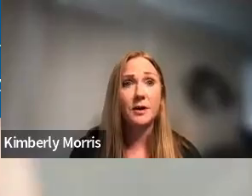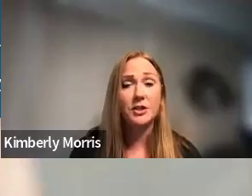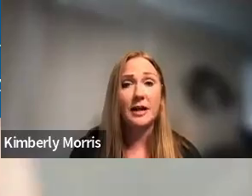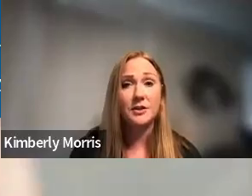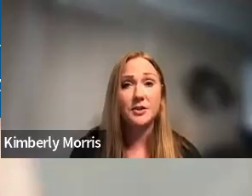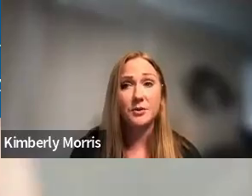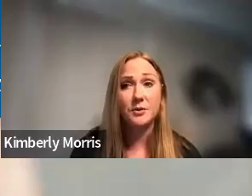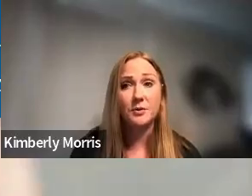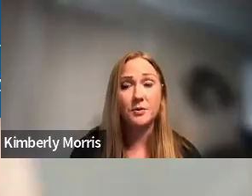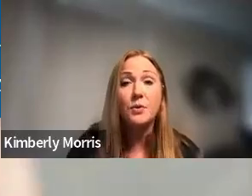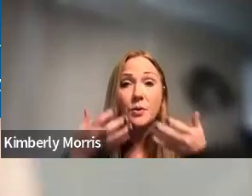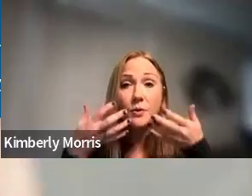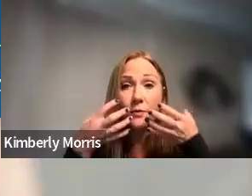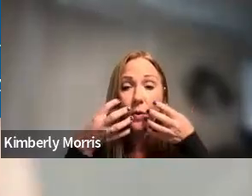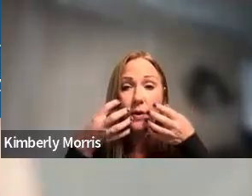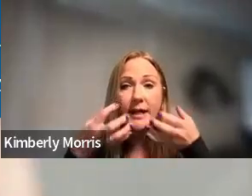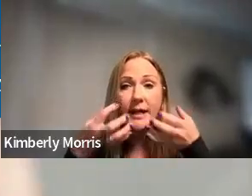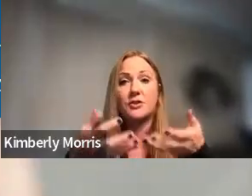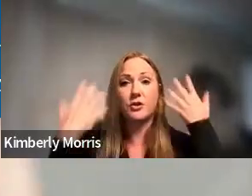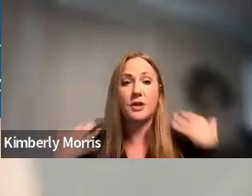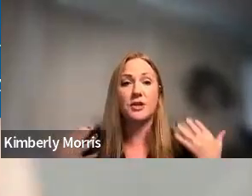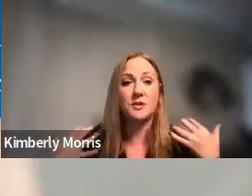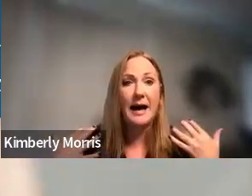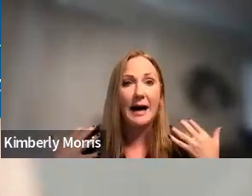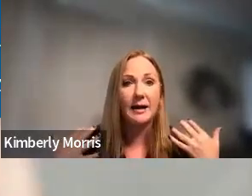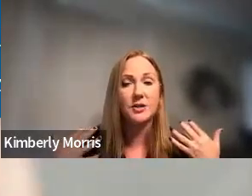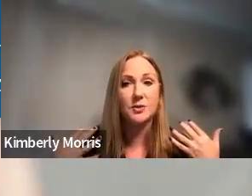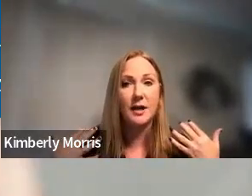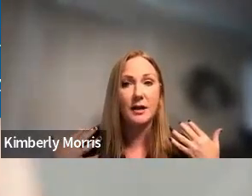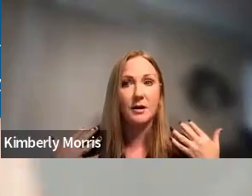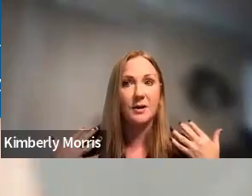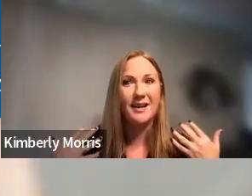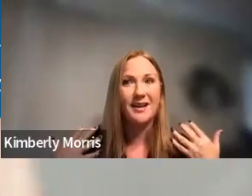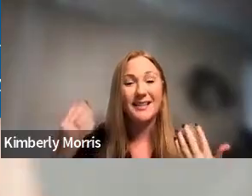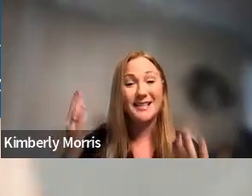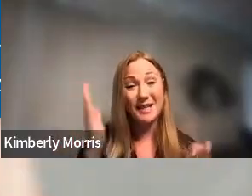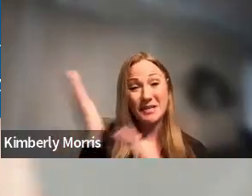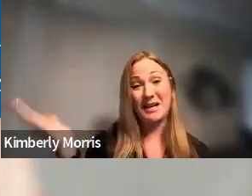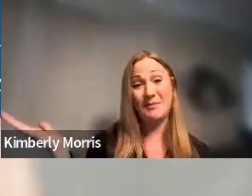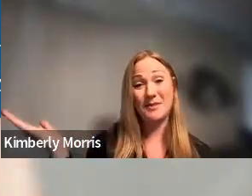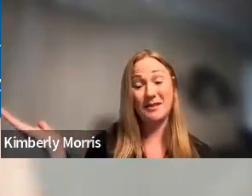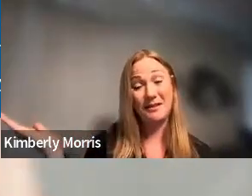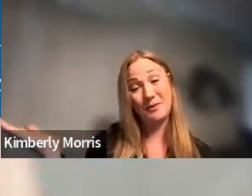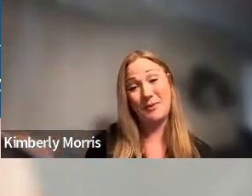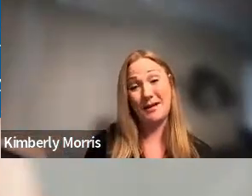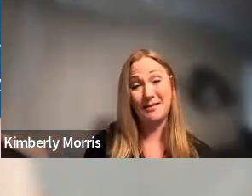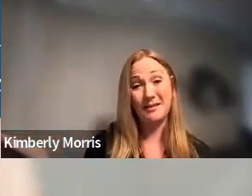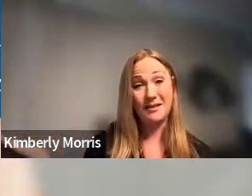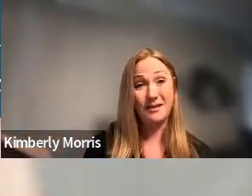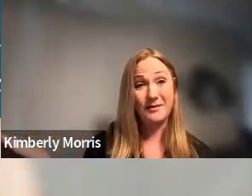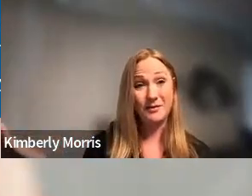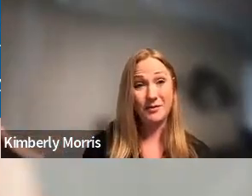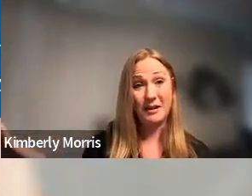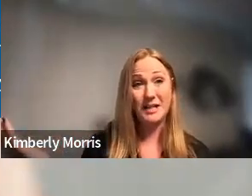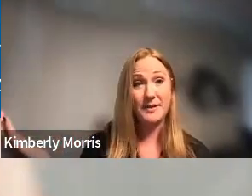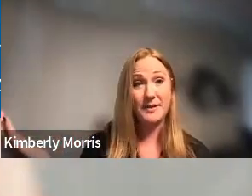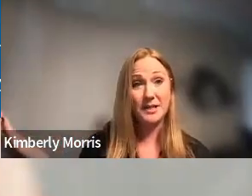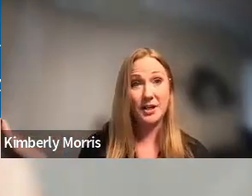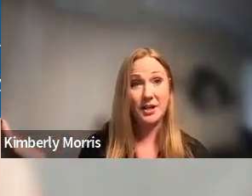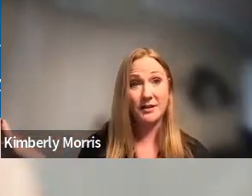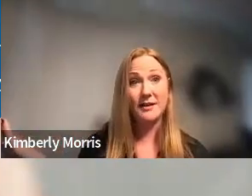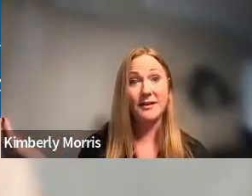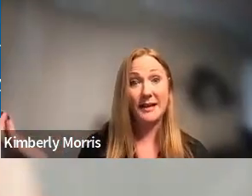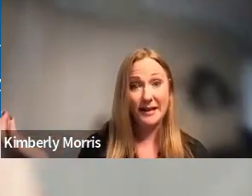difficult for a child to move orally their secretions back to swallow, sometimes a little bit of a